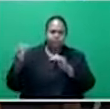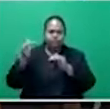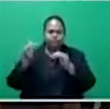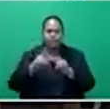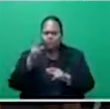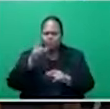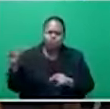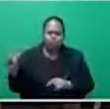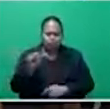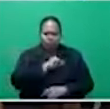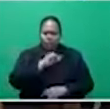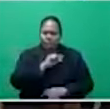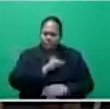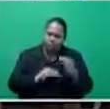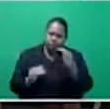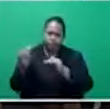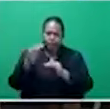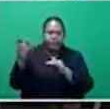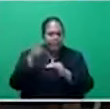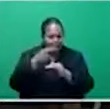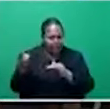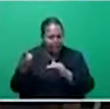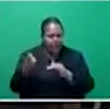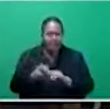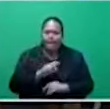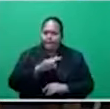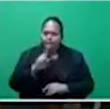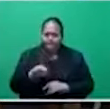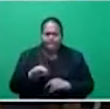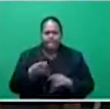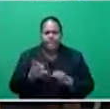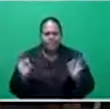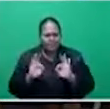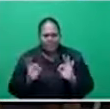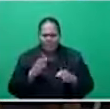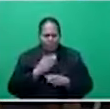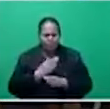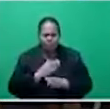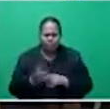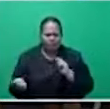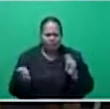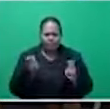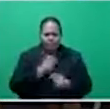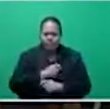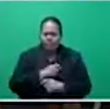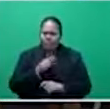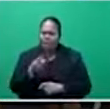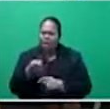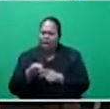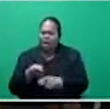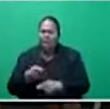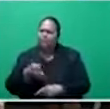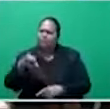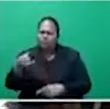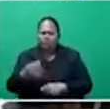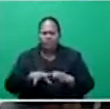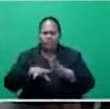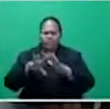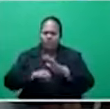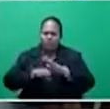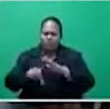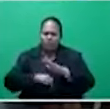on merit? There has been no other division of faculty pay rise due to change in job title restructure. This is just a scam by Director HR. Soon